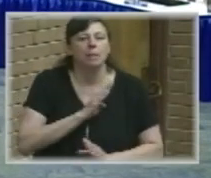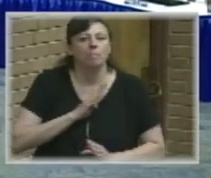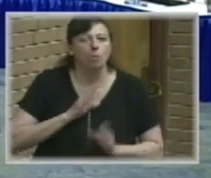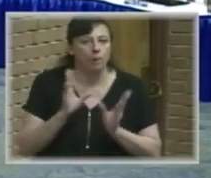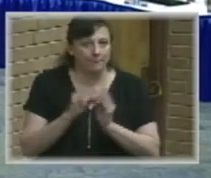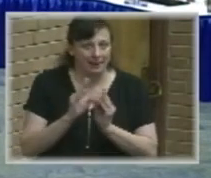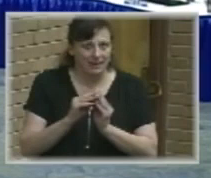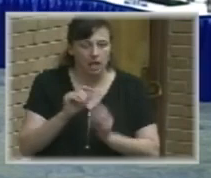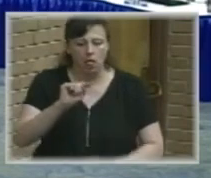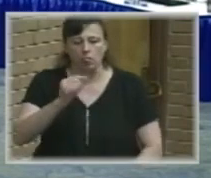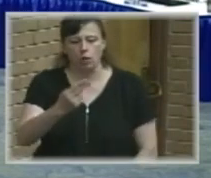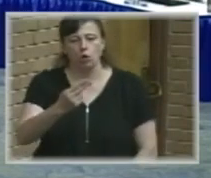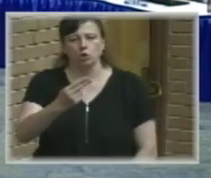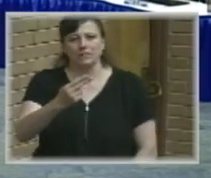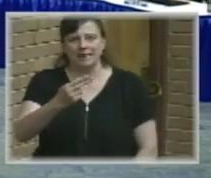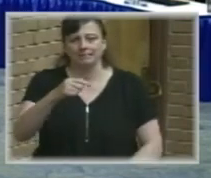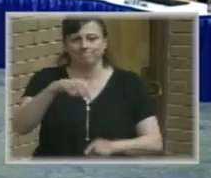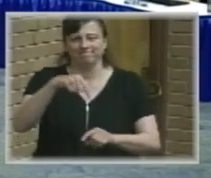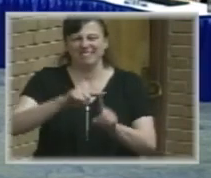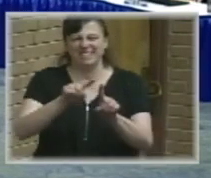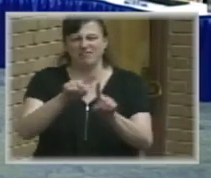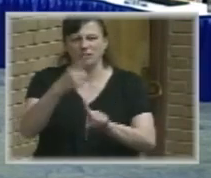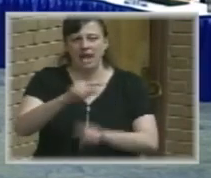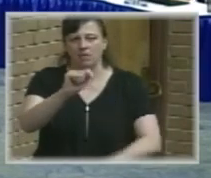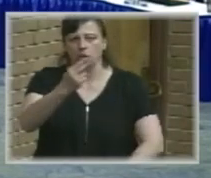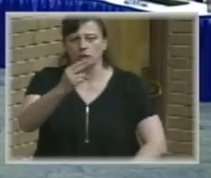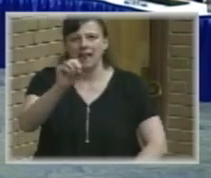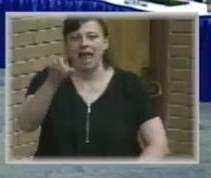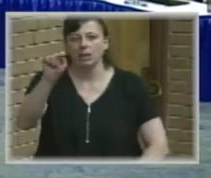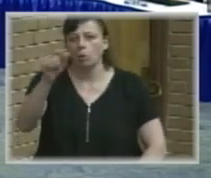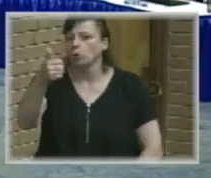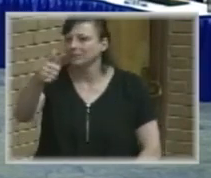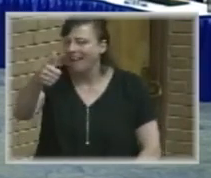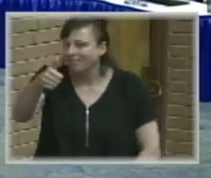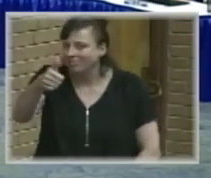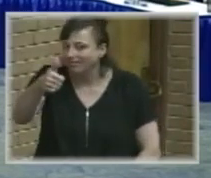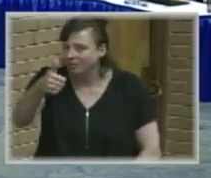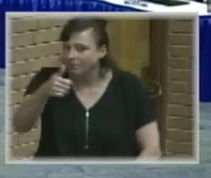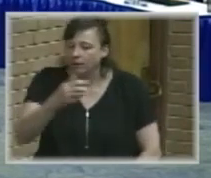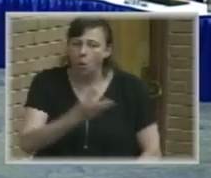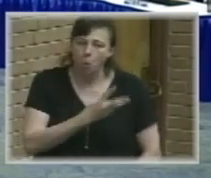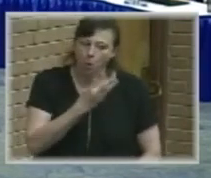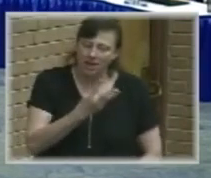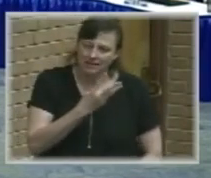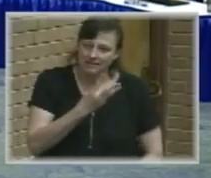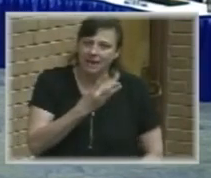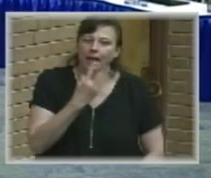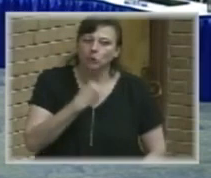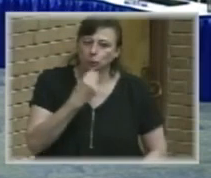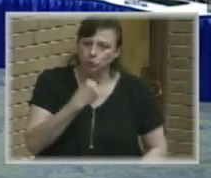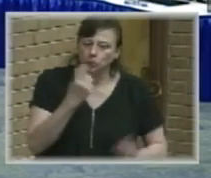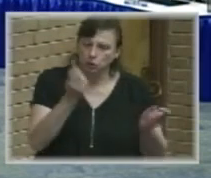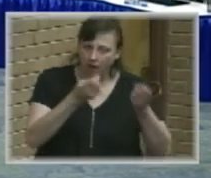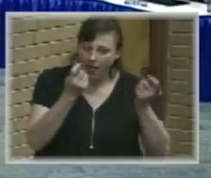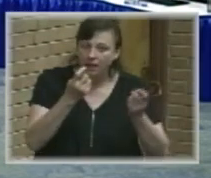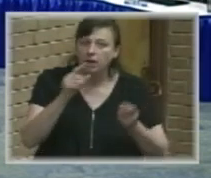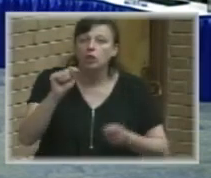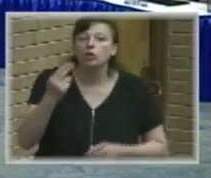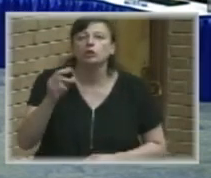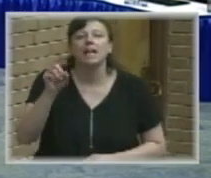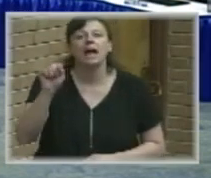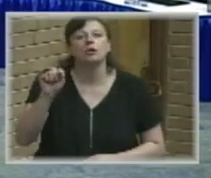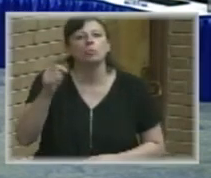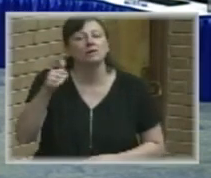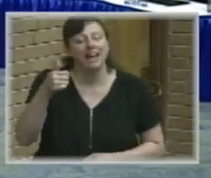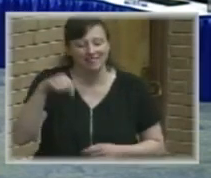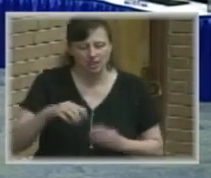will be Thursday, October 10th, because of Yom Kippur. Thursday, October 10th, here in